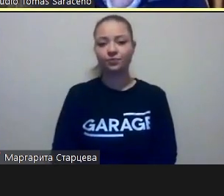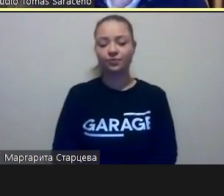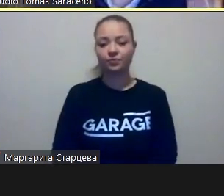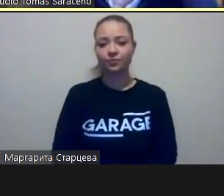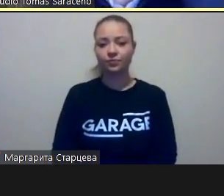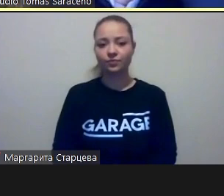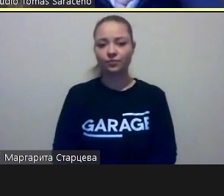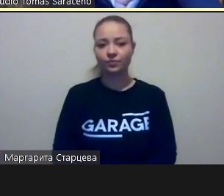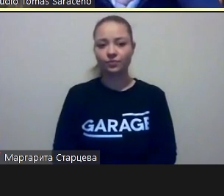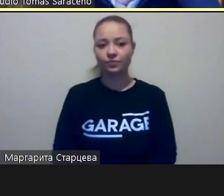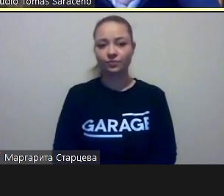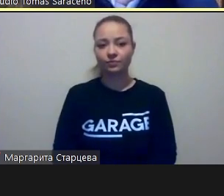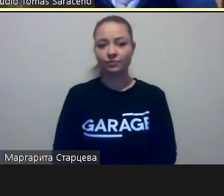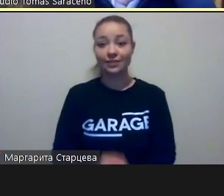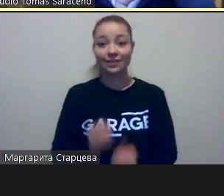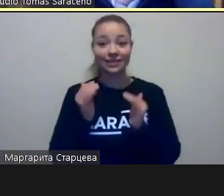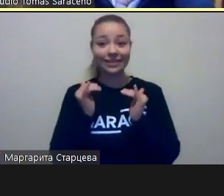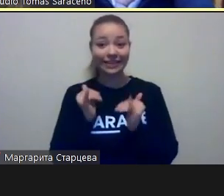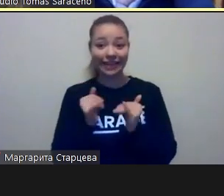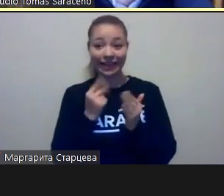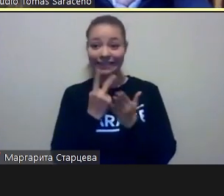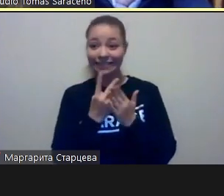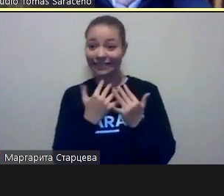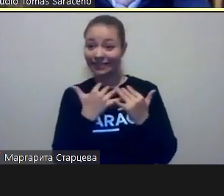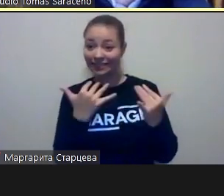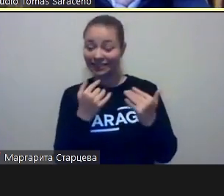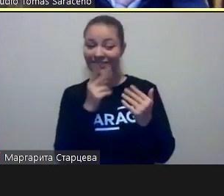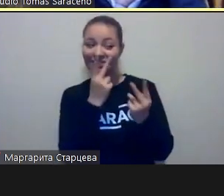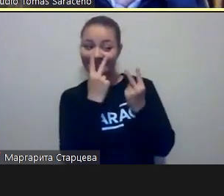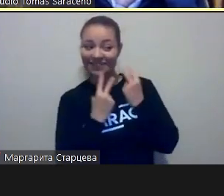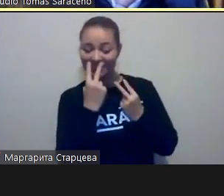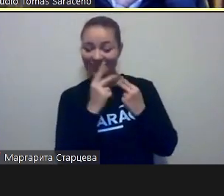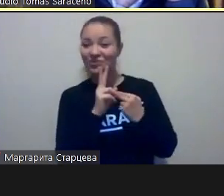us, some of the images of